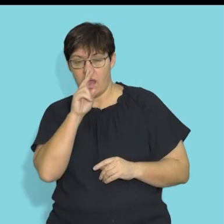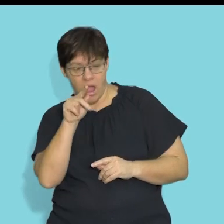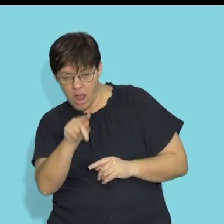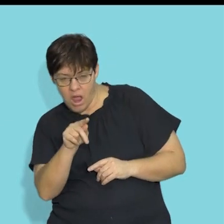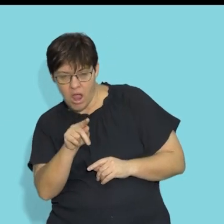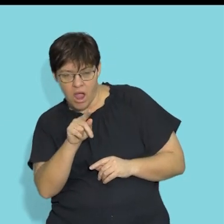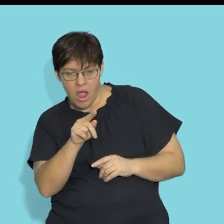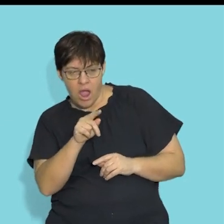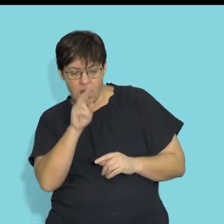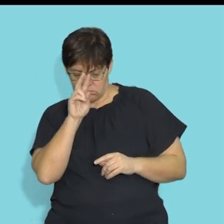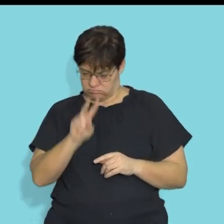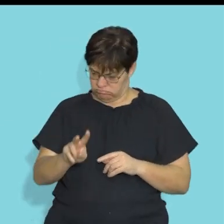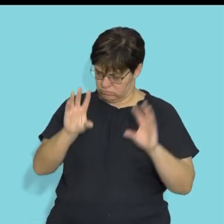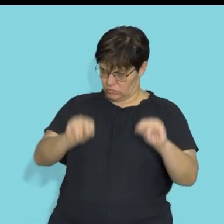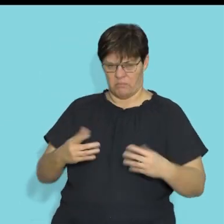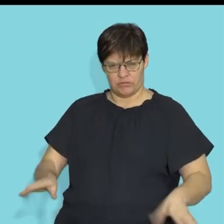a macroscopic